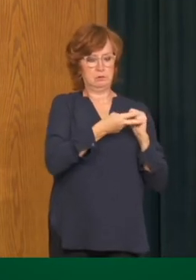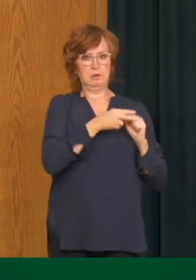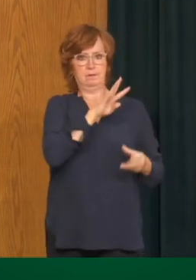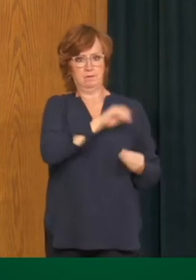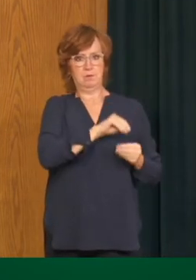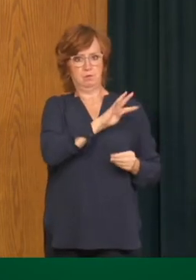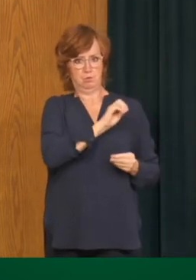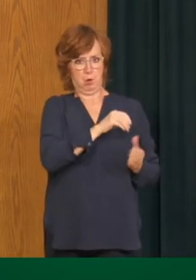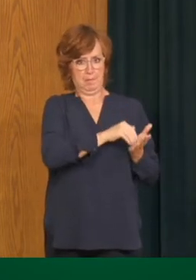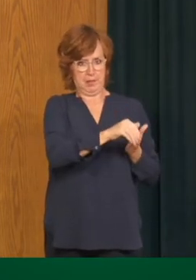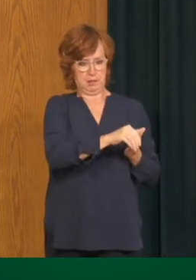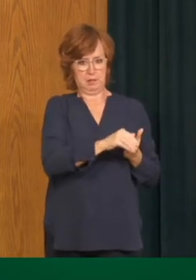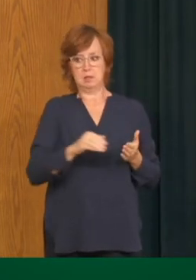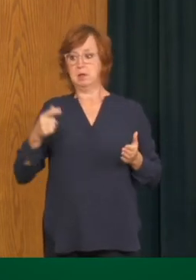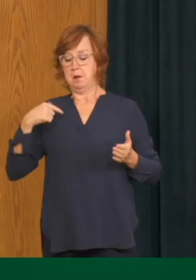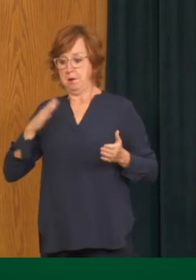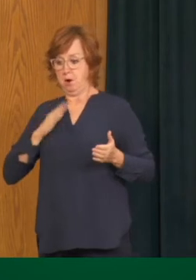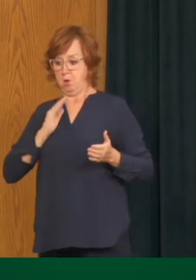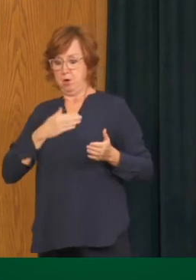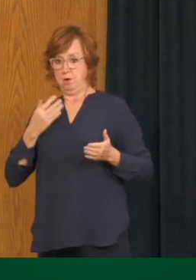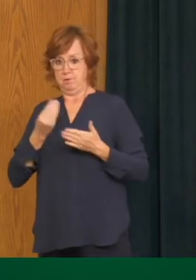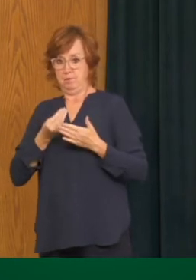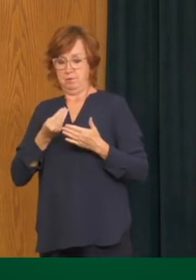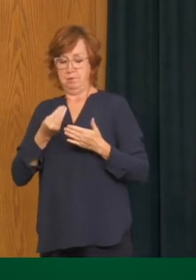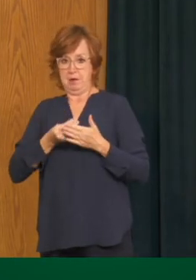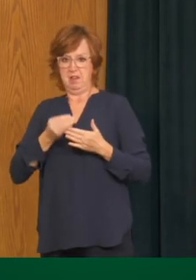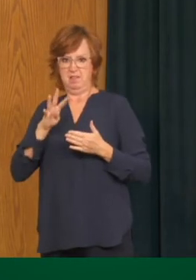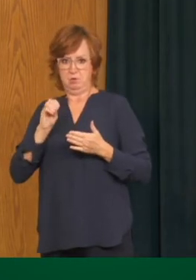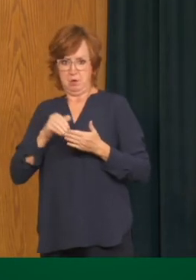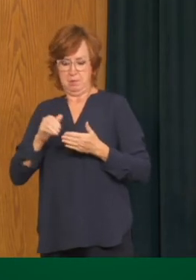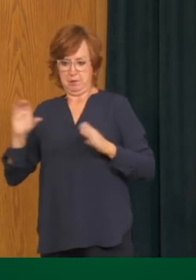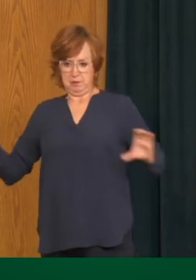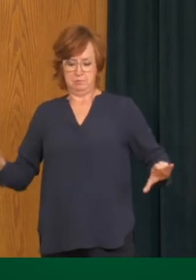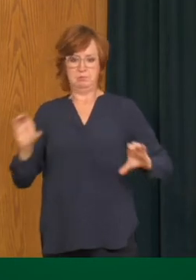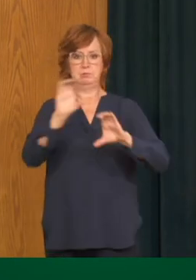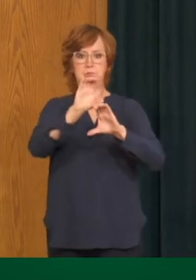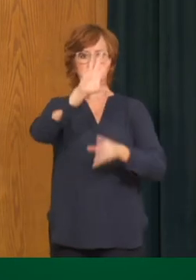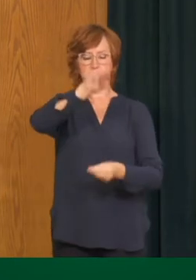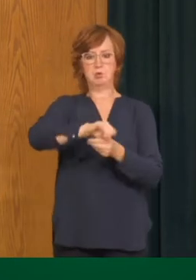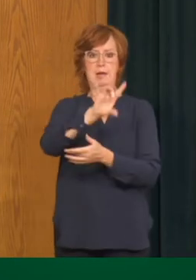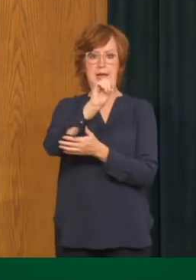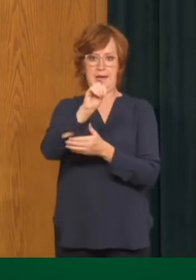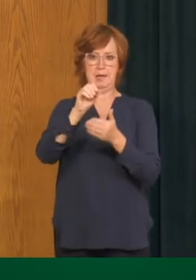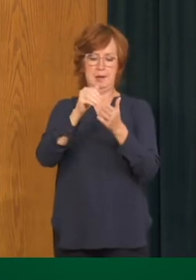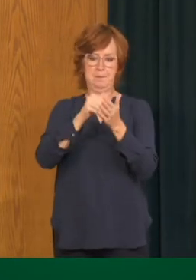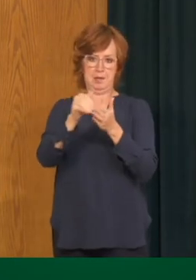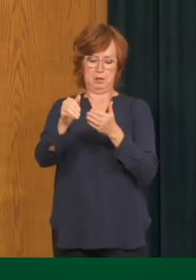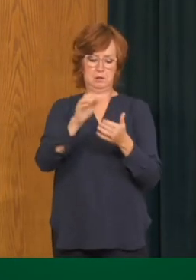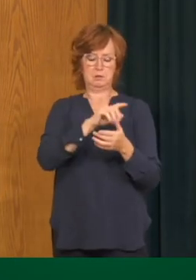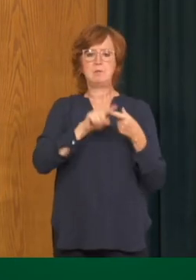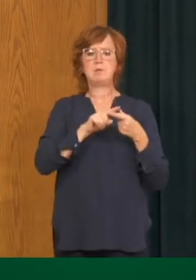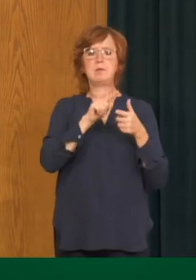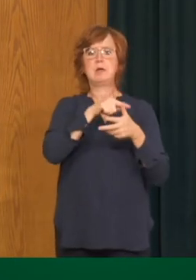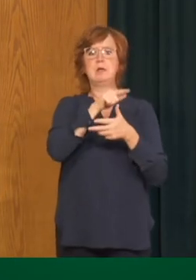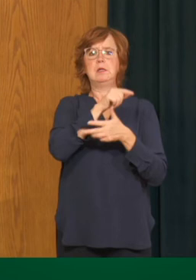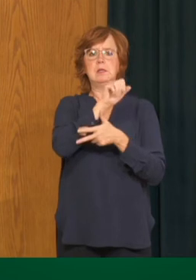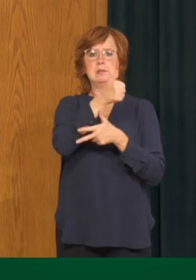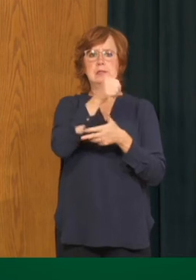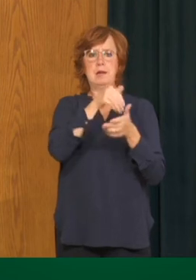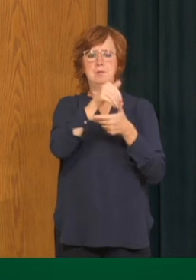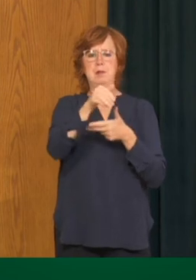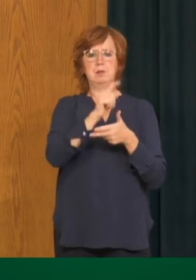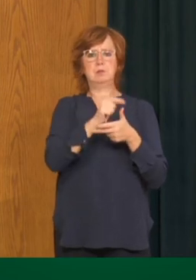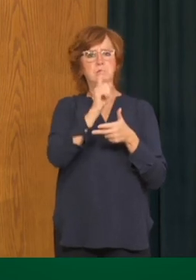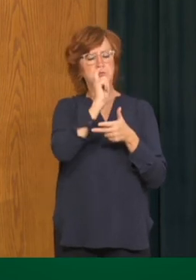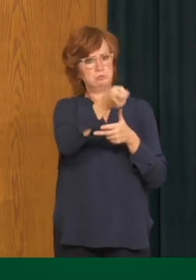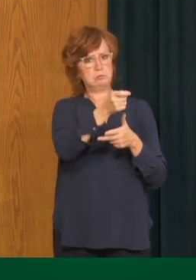total available to school divisions for the safe return to school this fall. $10 million of this fund will be allocated to the